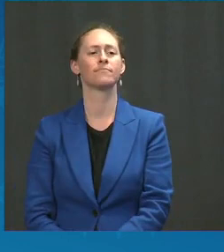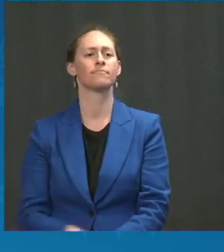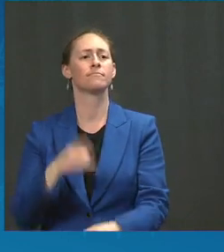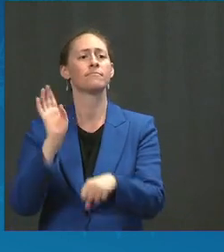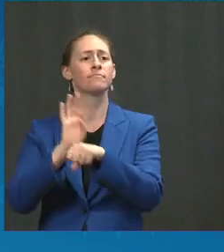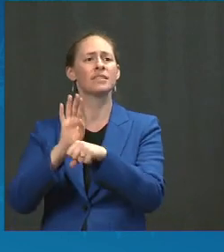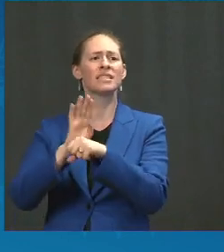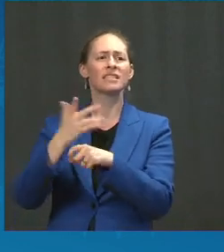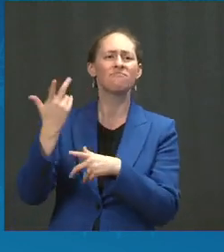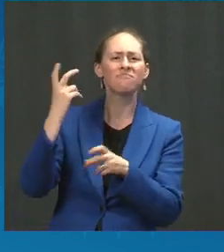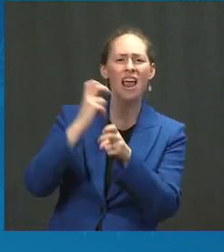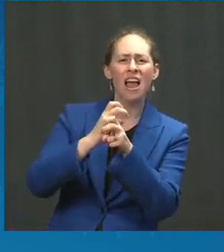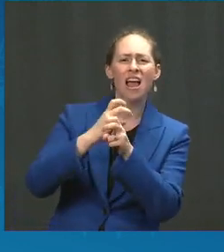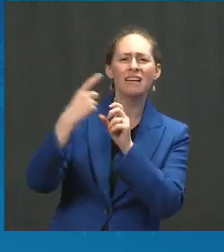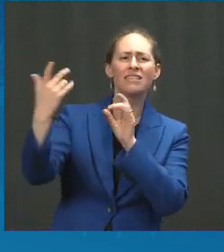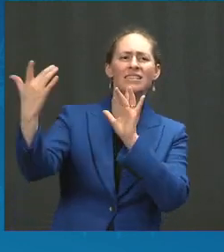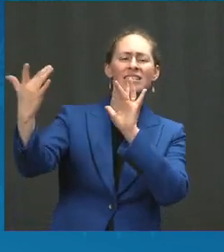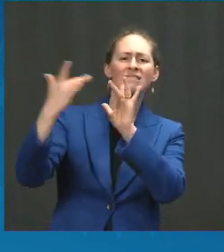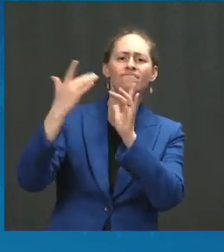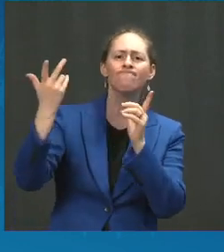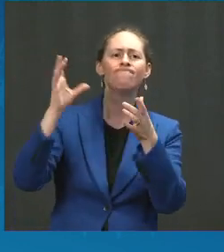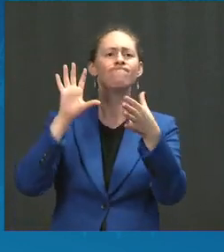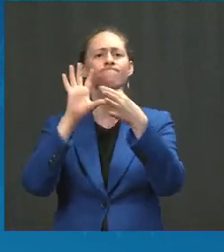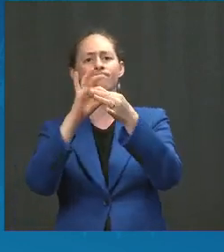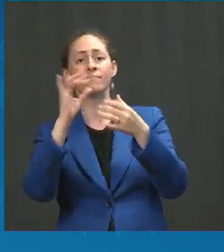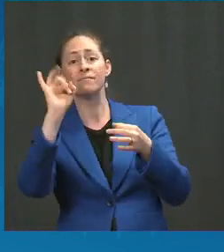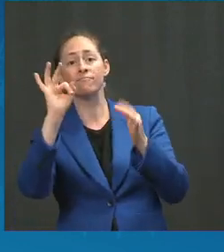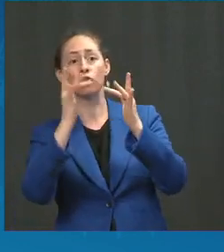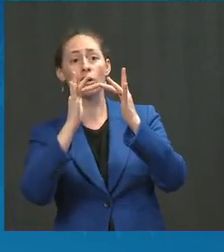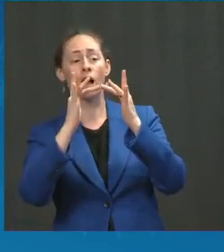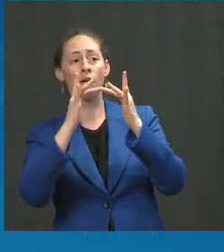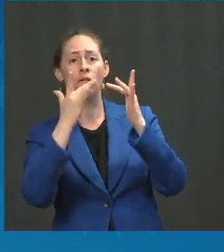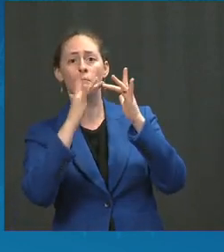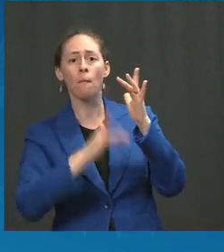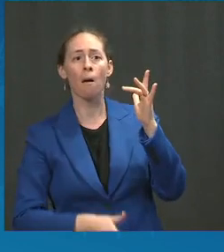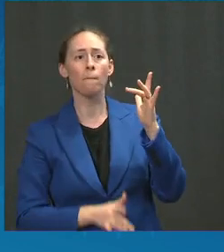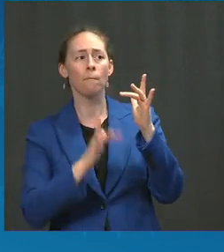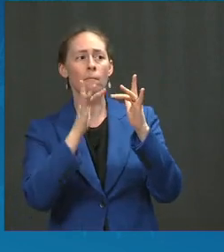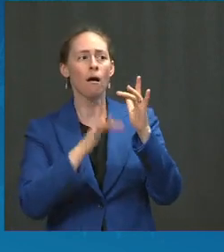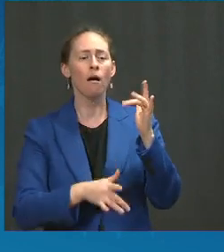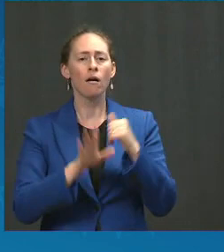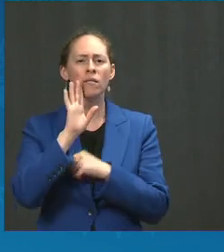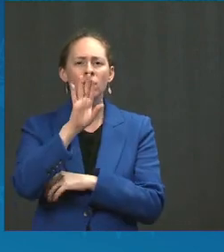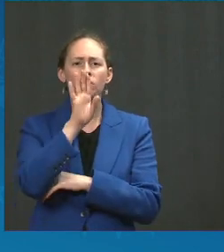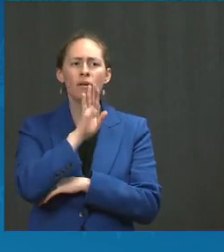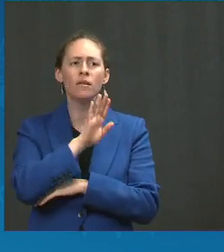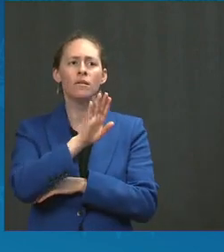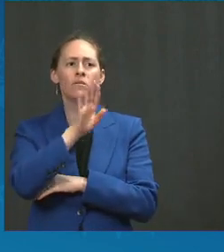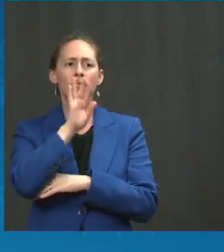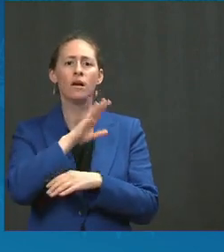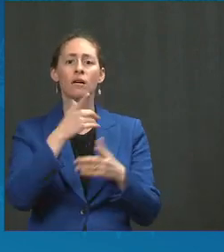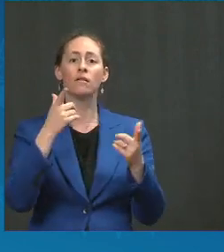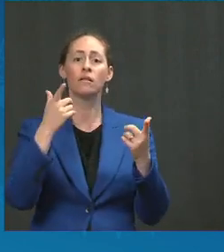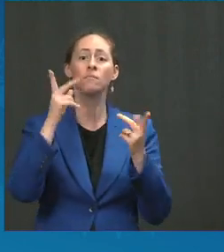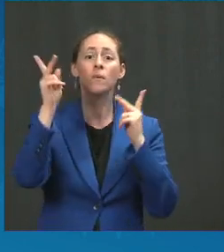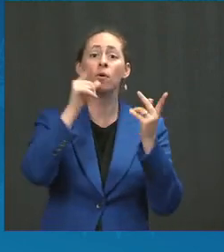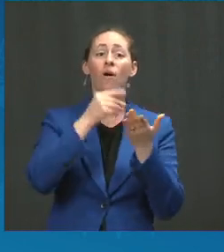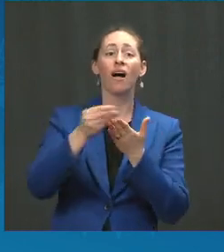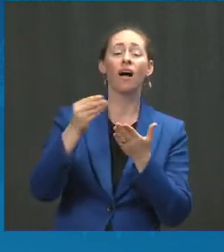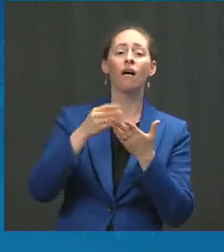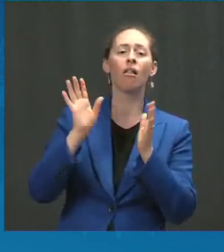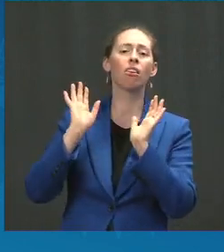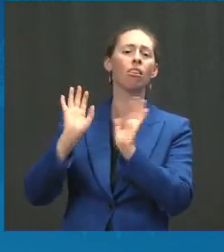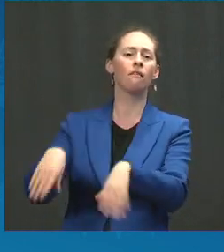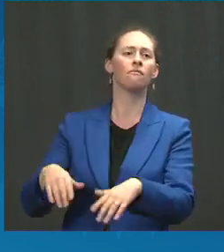when their internet connection is slow, or in many cases, and I know we have a lot of rural business leaders here, when